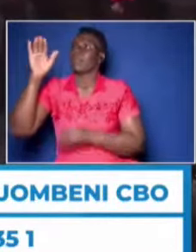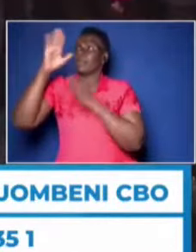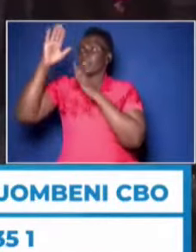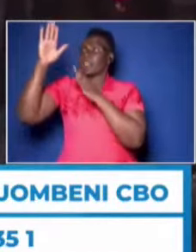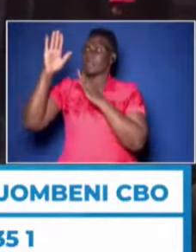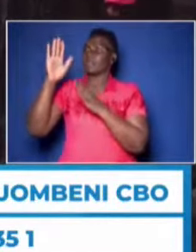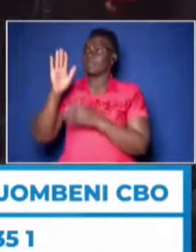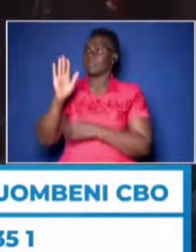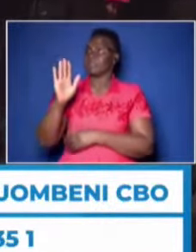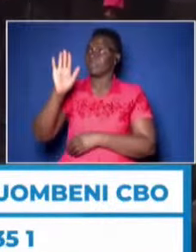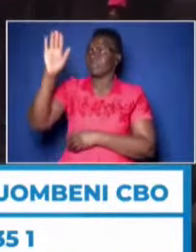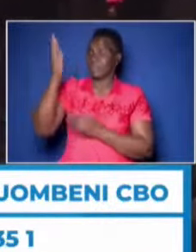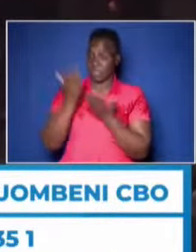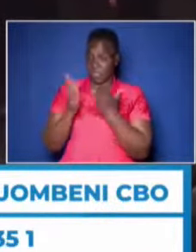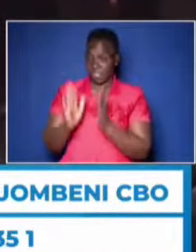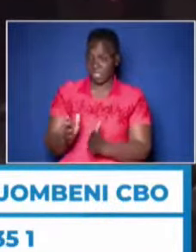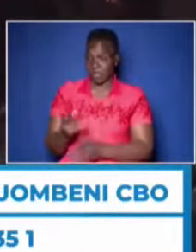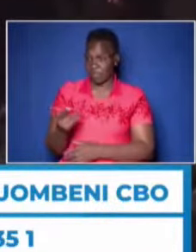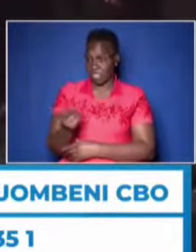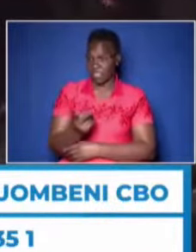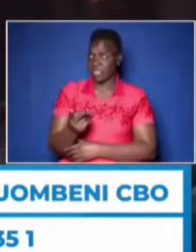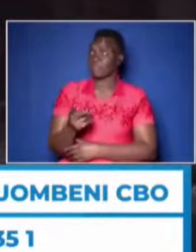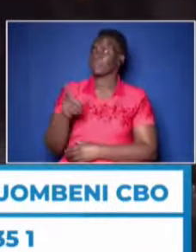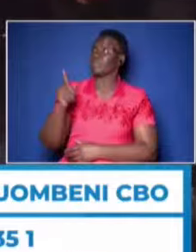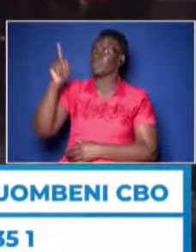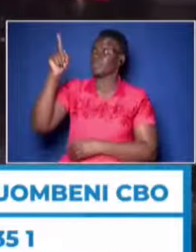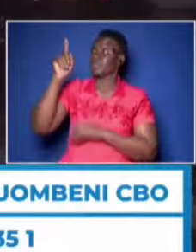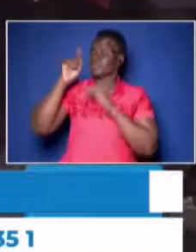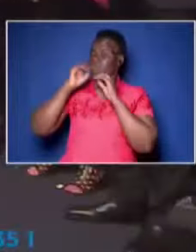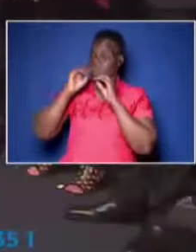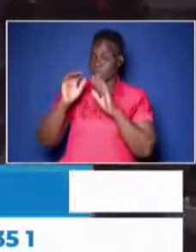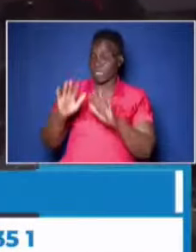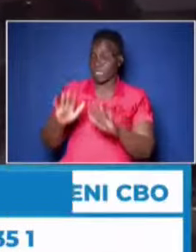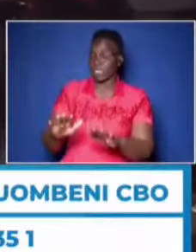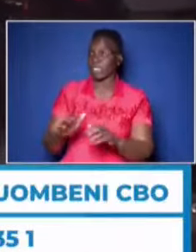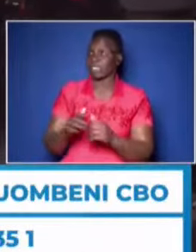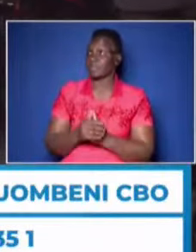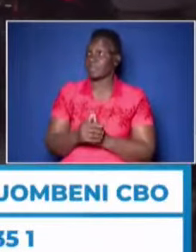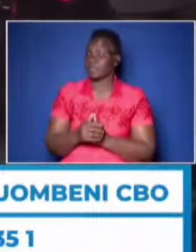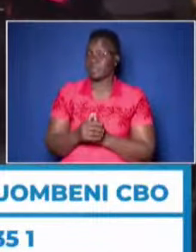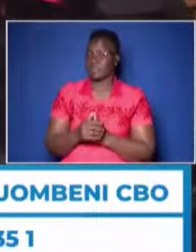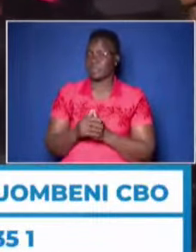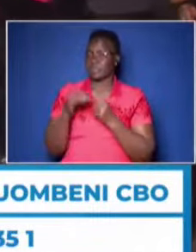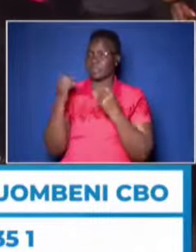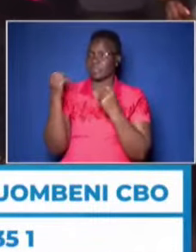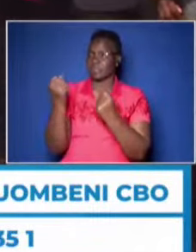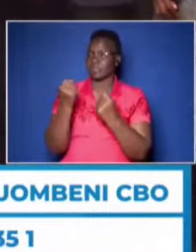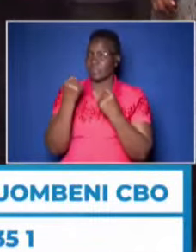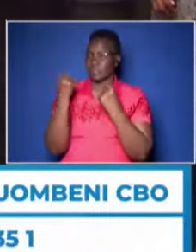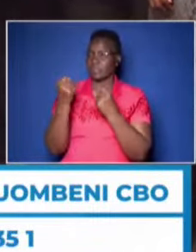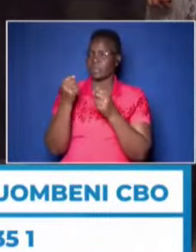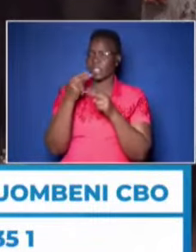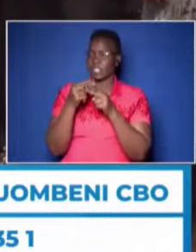servants bless your servants in the mighty name of